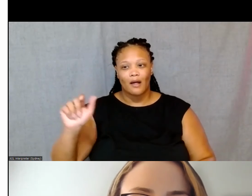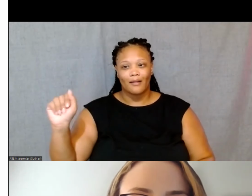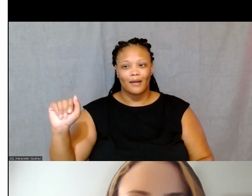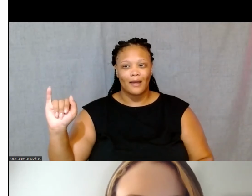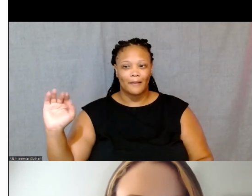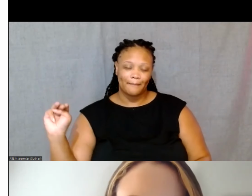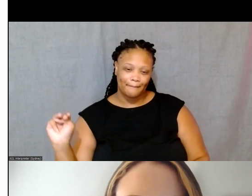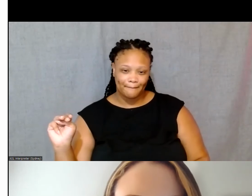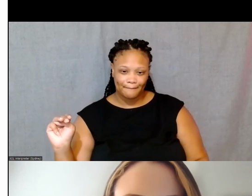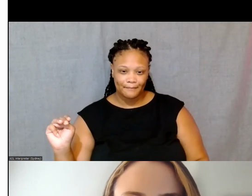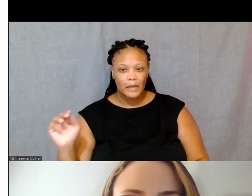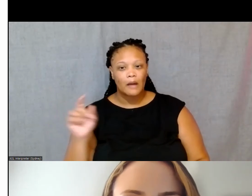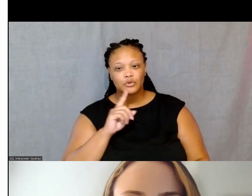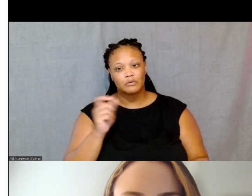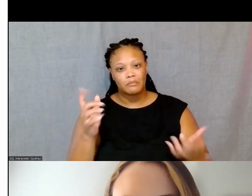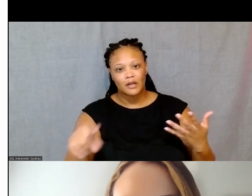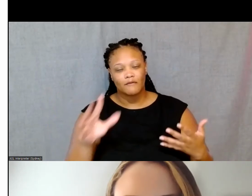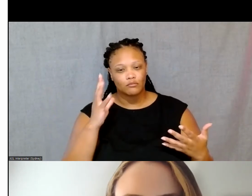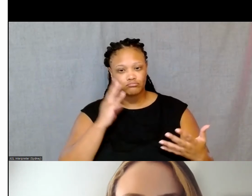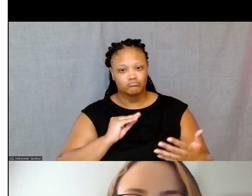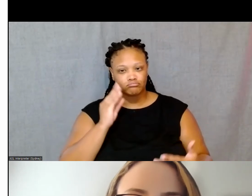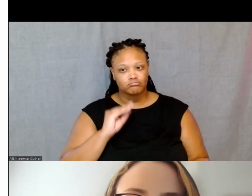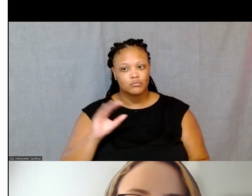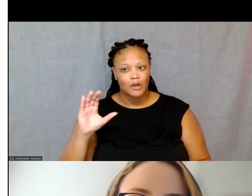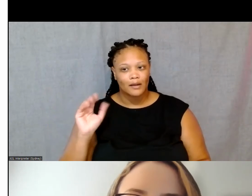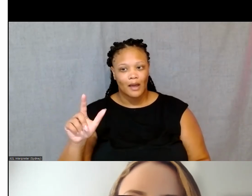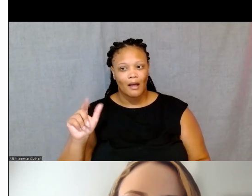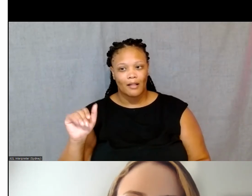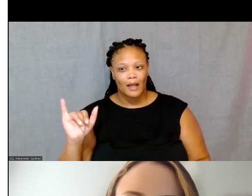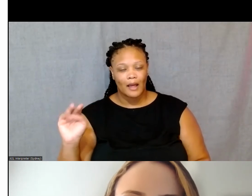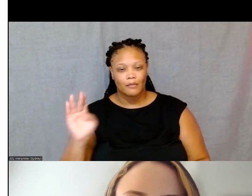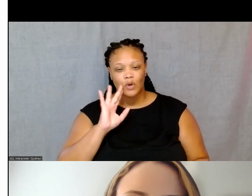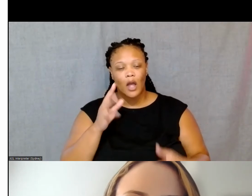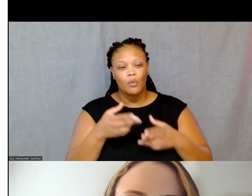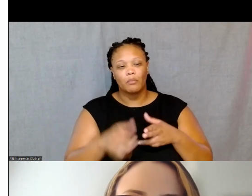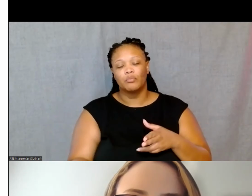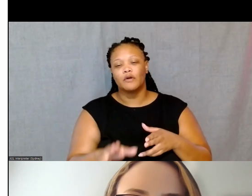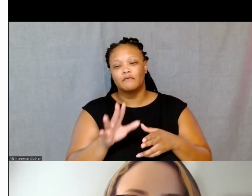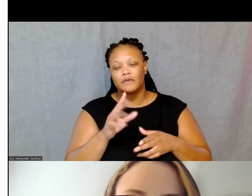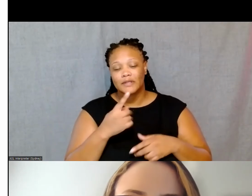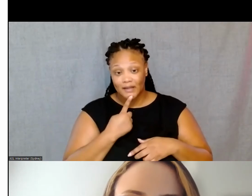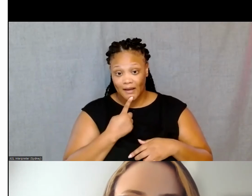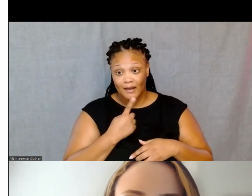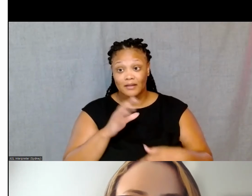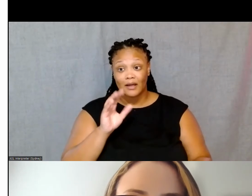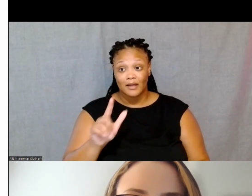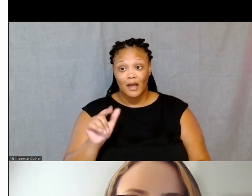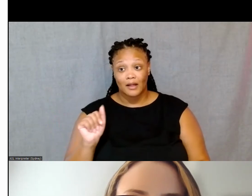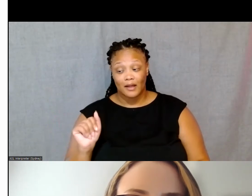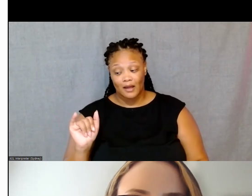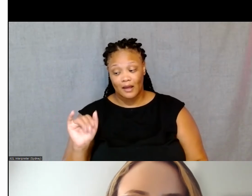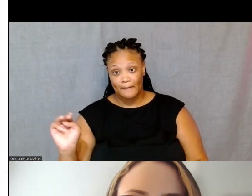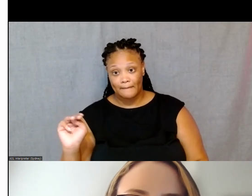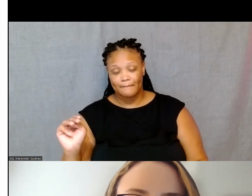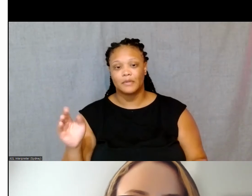many of you are familiar with CalAIM, so I won't belabor this too much, but I would just briefly state CalAIM is a